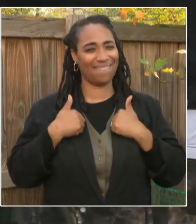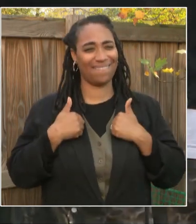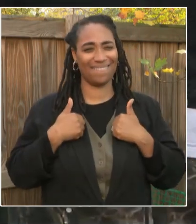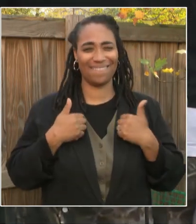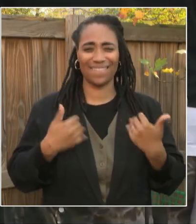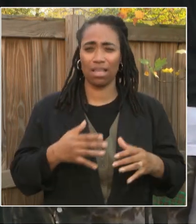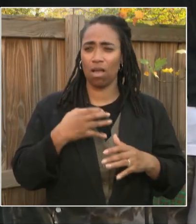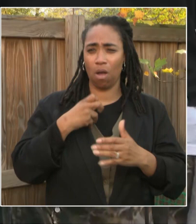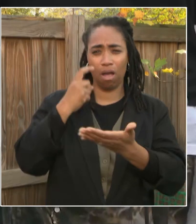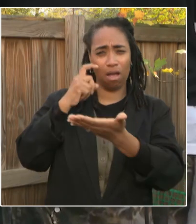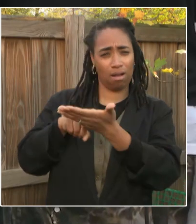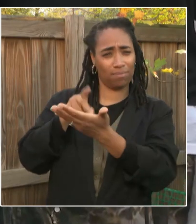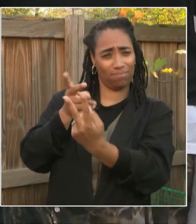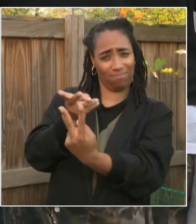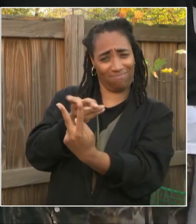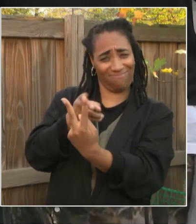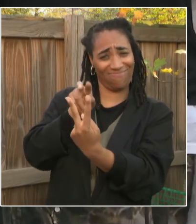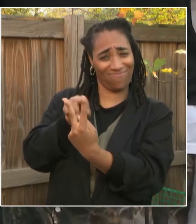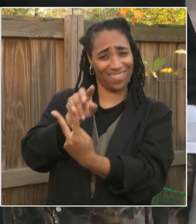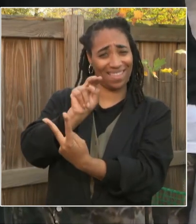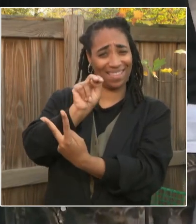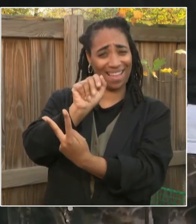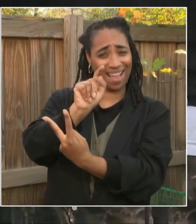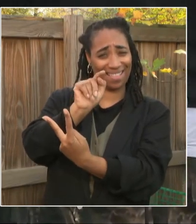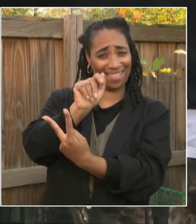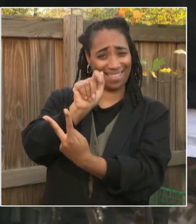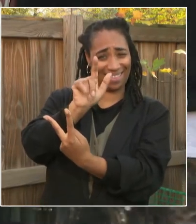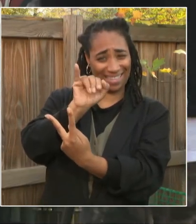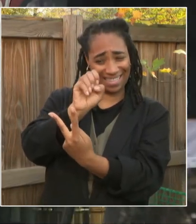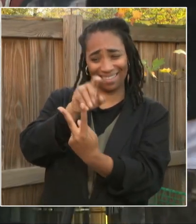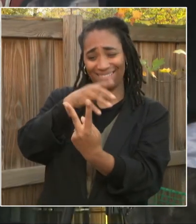them, and Check It Enterprises.